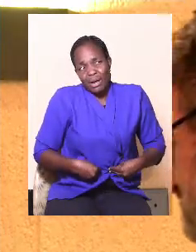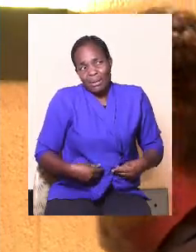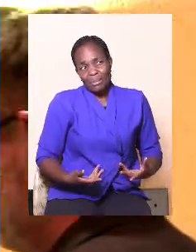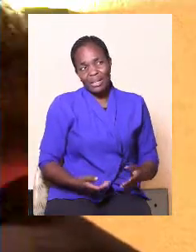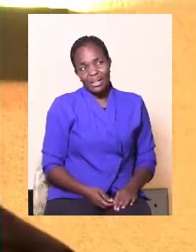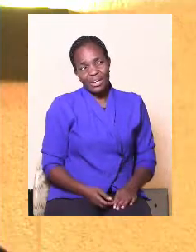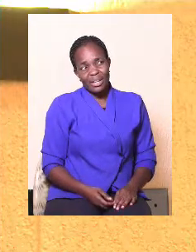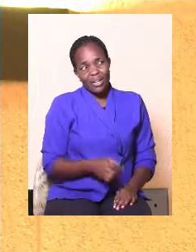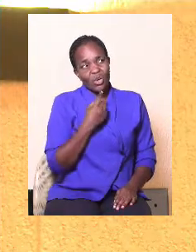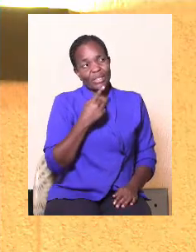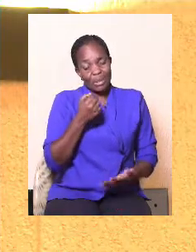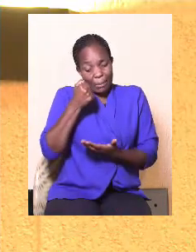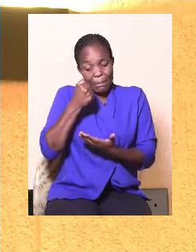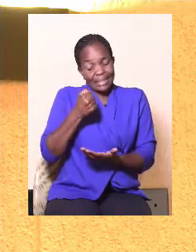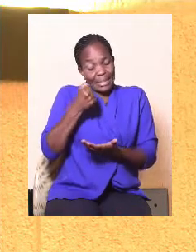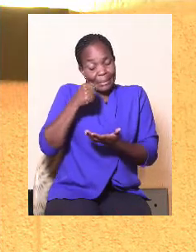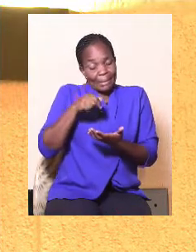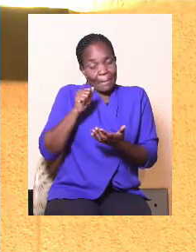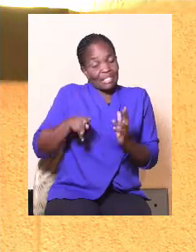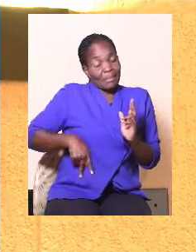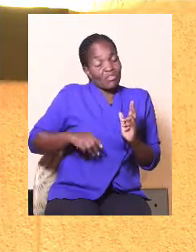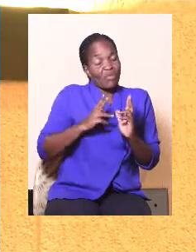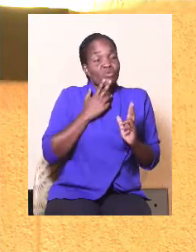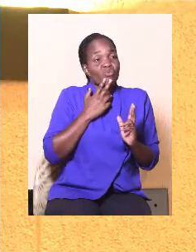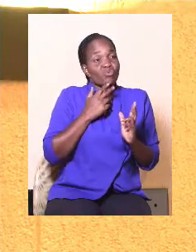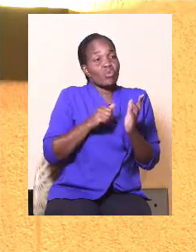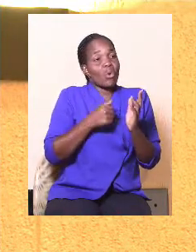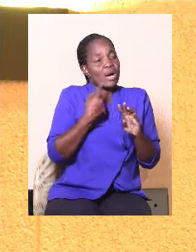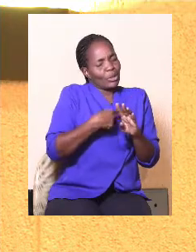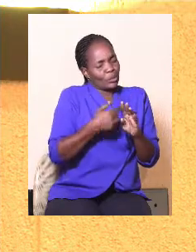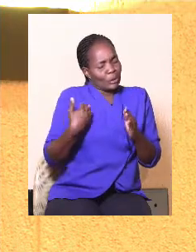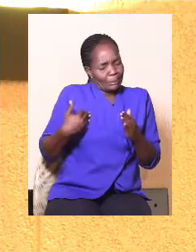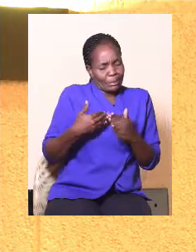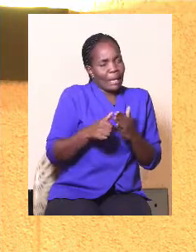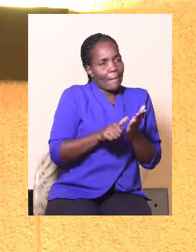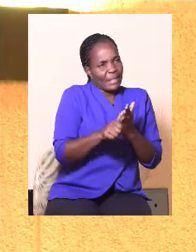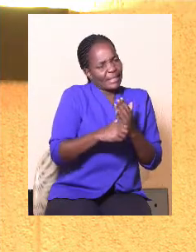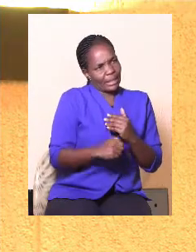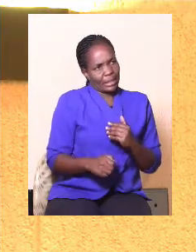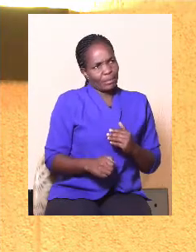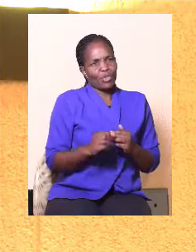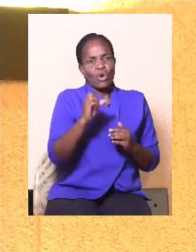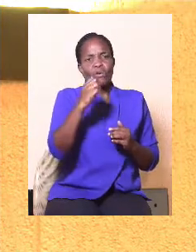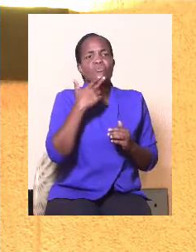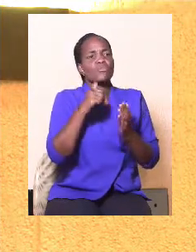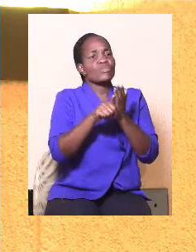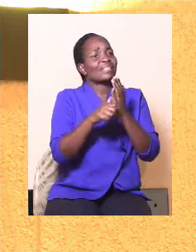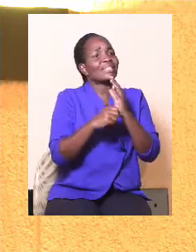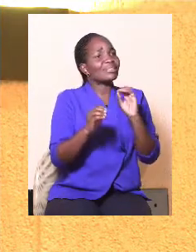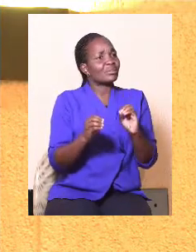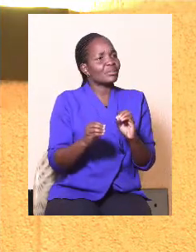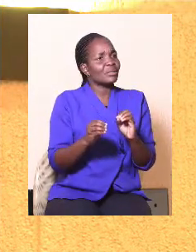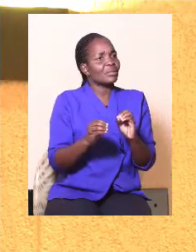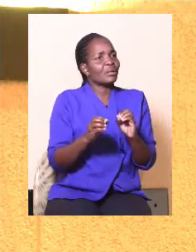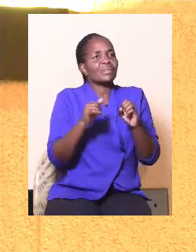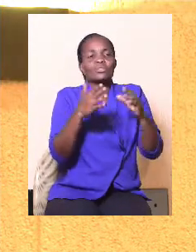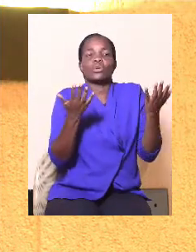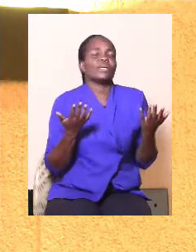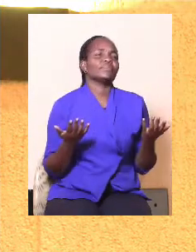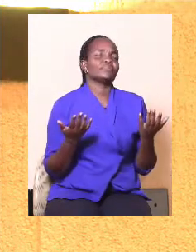people who are paying tax. Okay. Are you also saying that those who don't pay tax deserve to die of hunger?